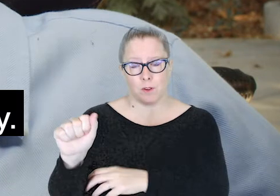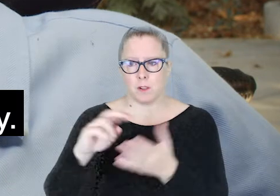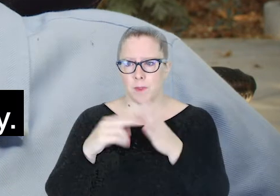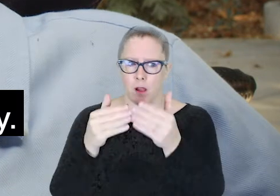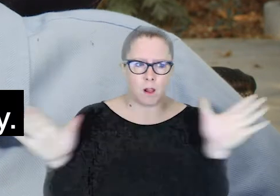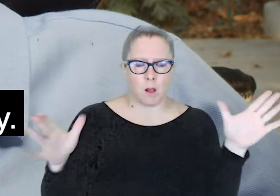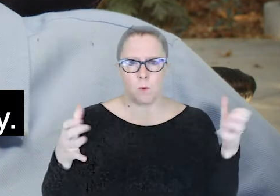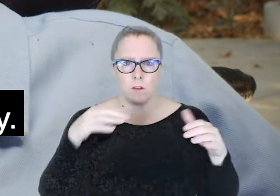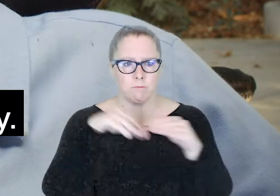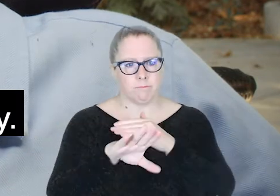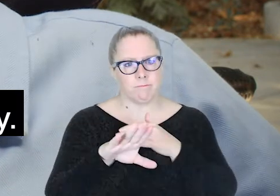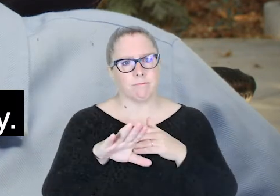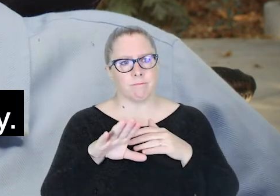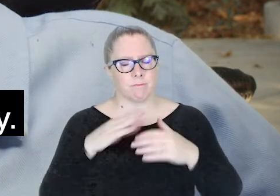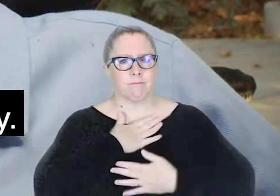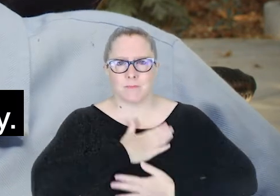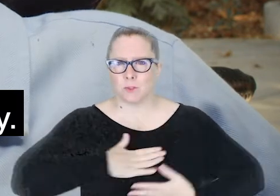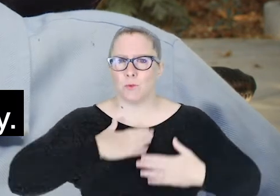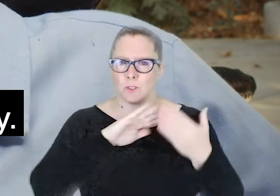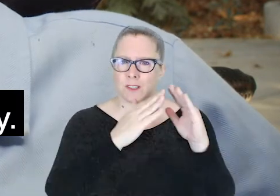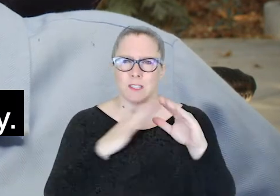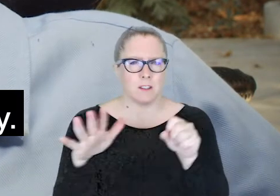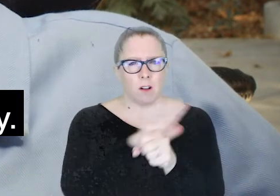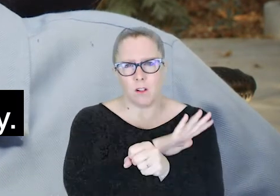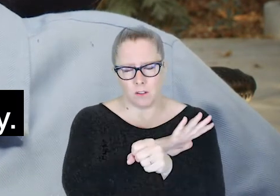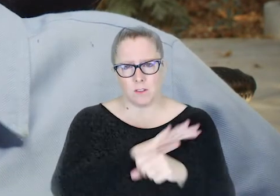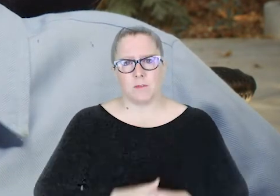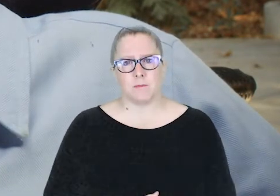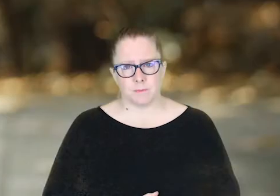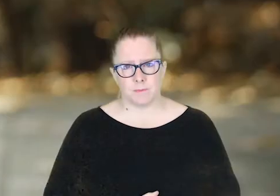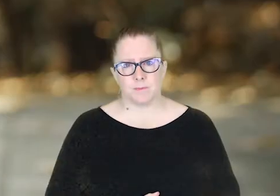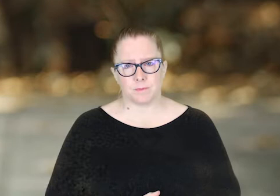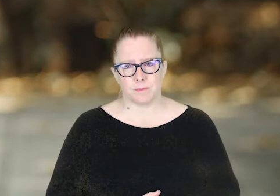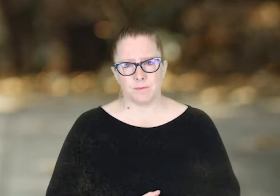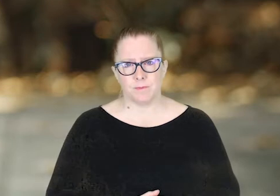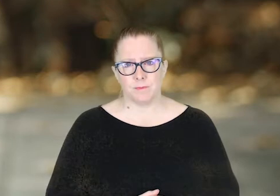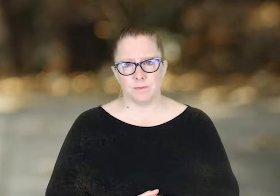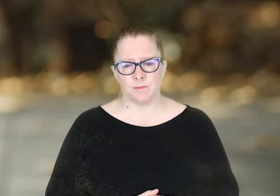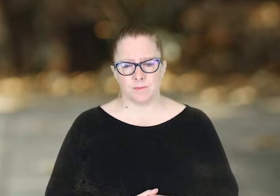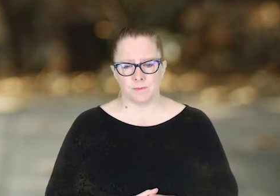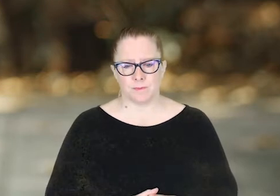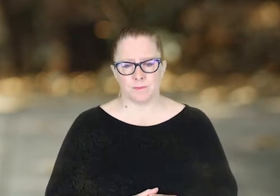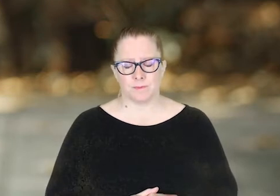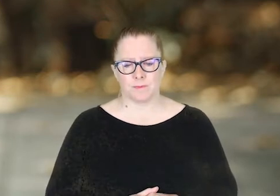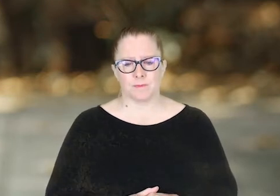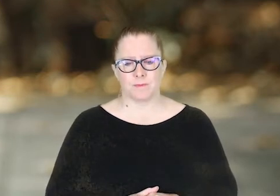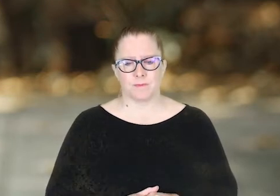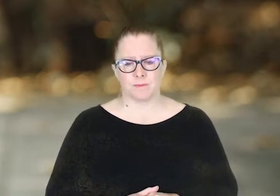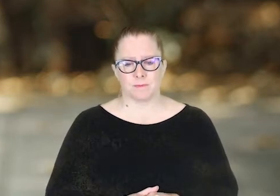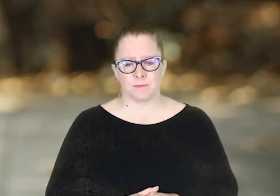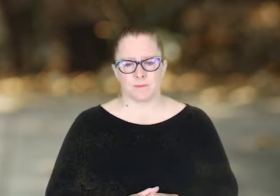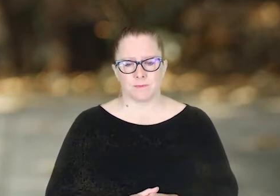fully enjoy every aspect of the city. Now, when you couple that with